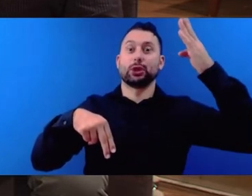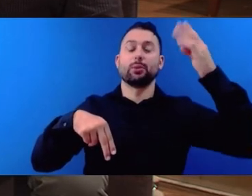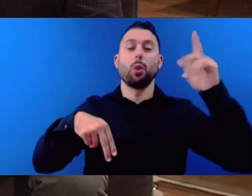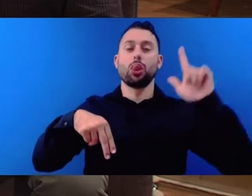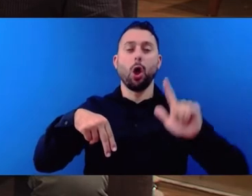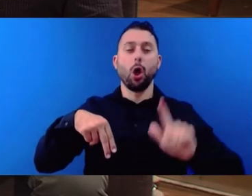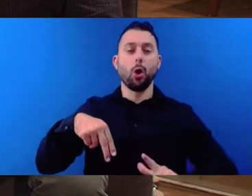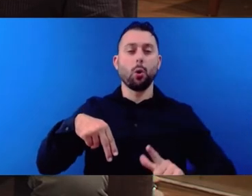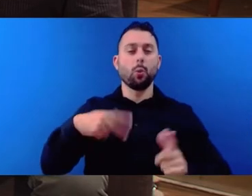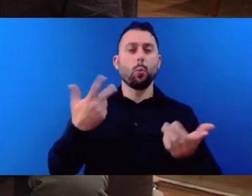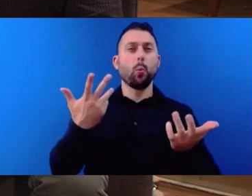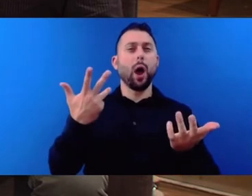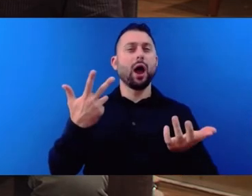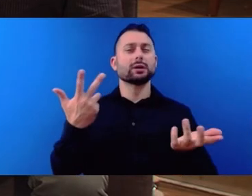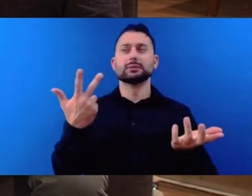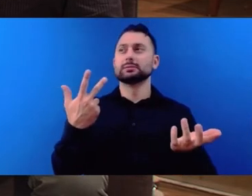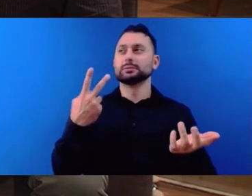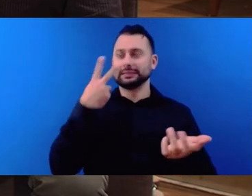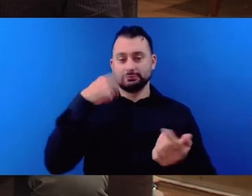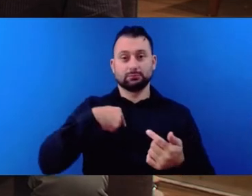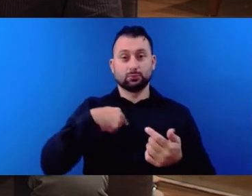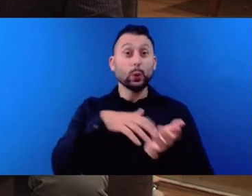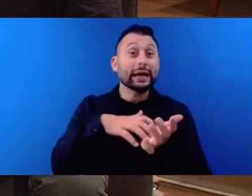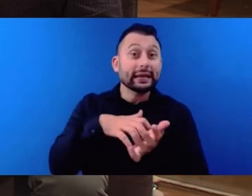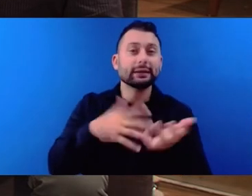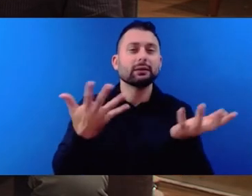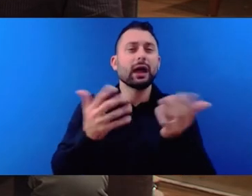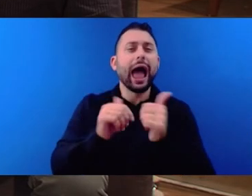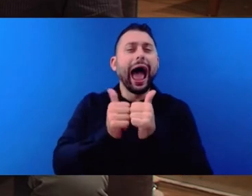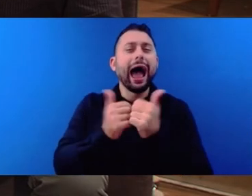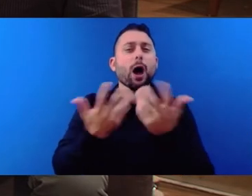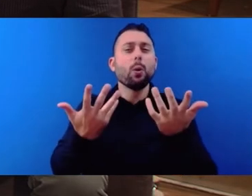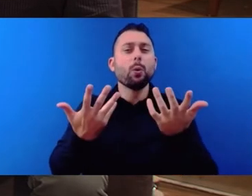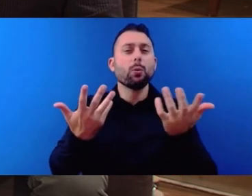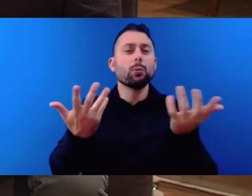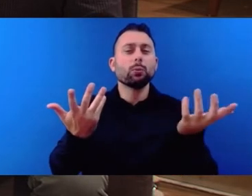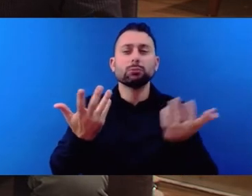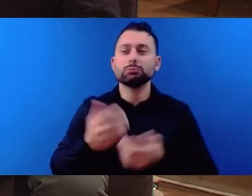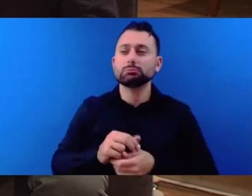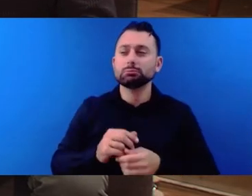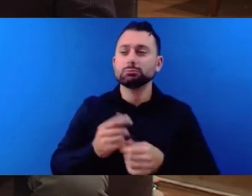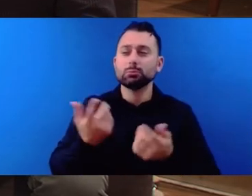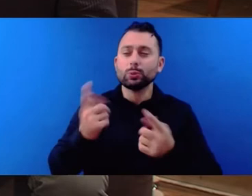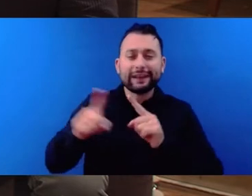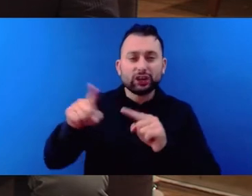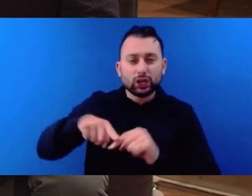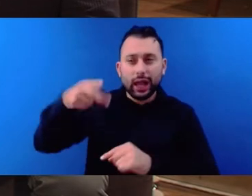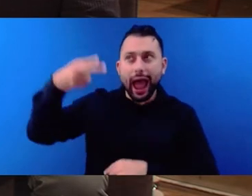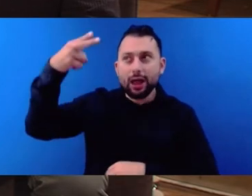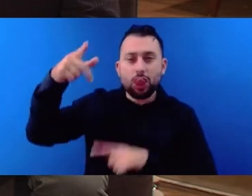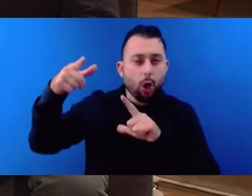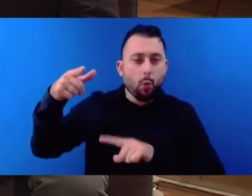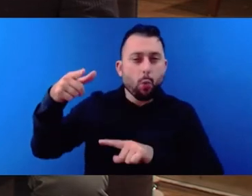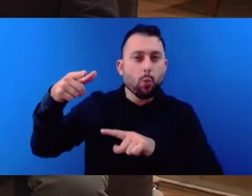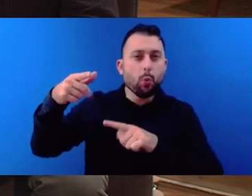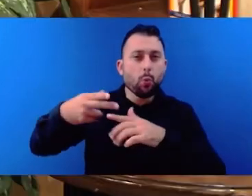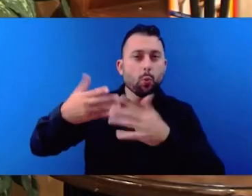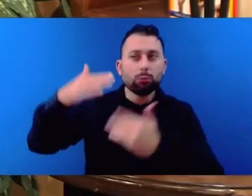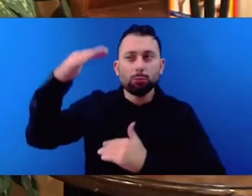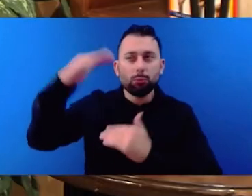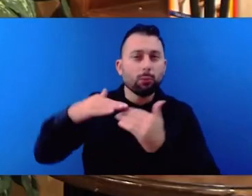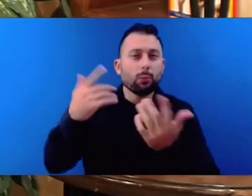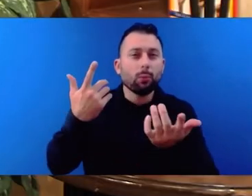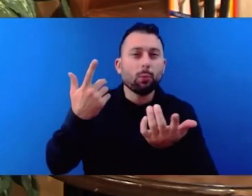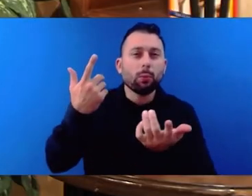with the numbers for sugar levels? You know, what are appropriate or good numbers?